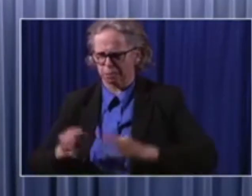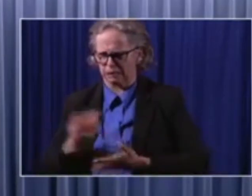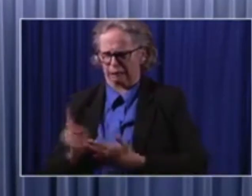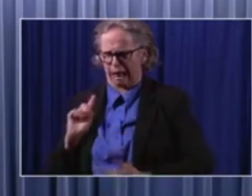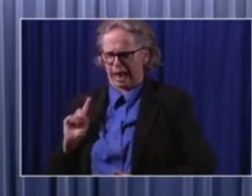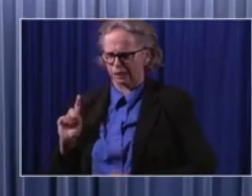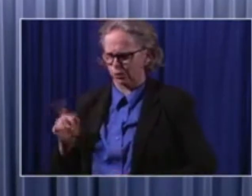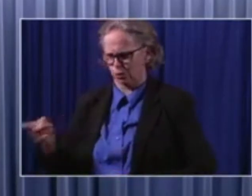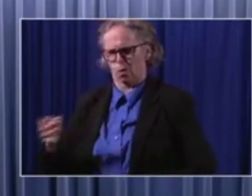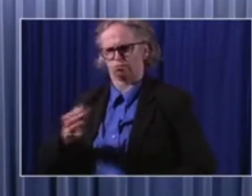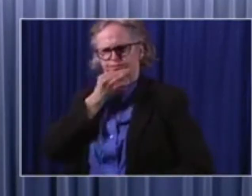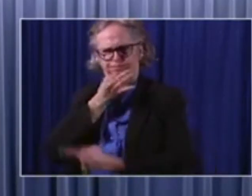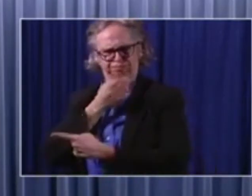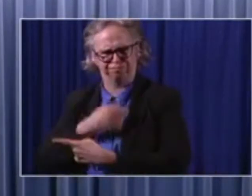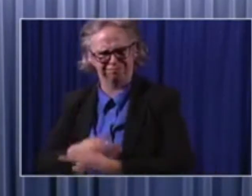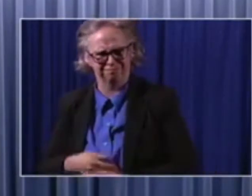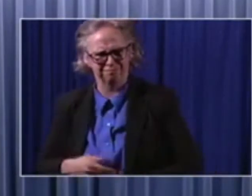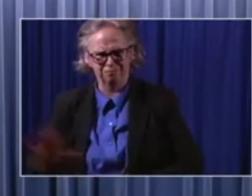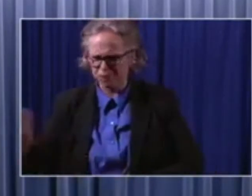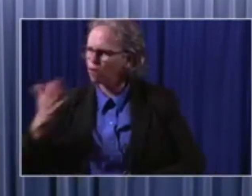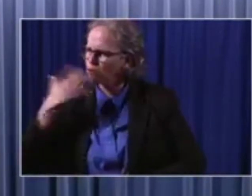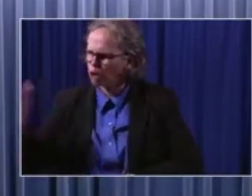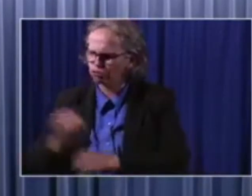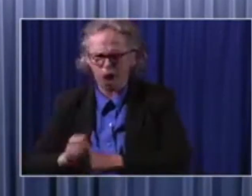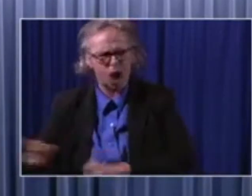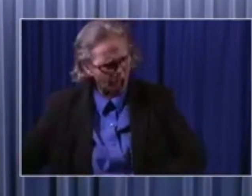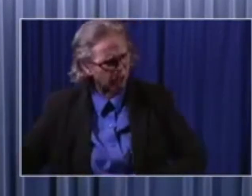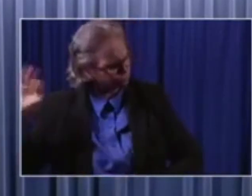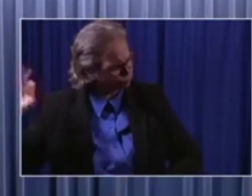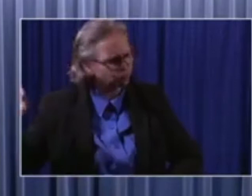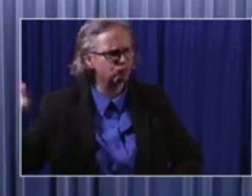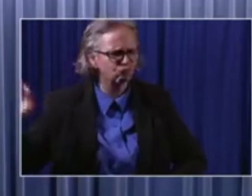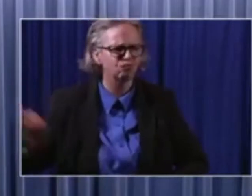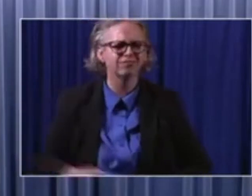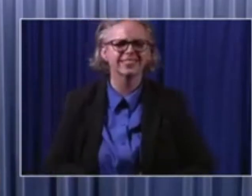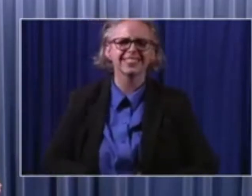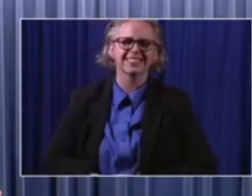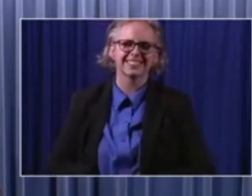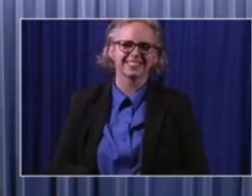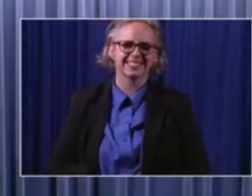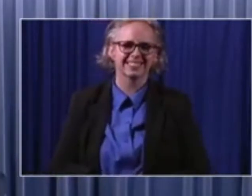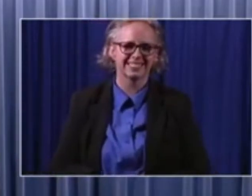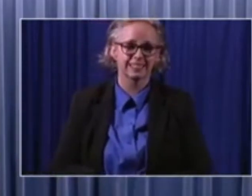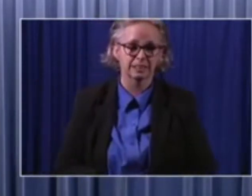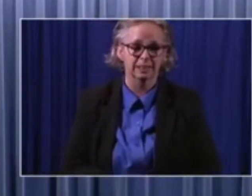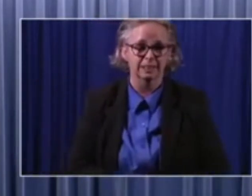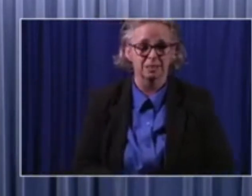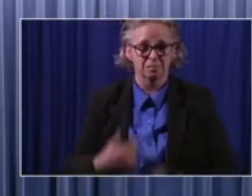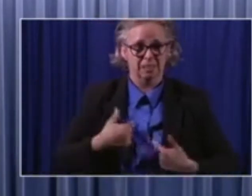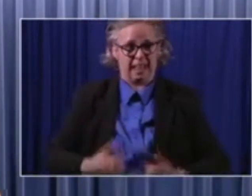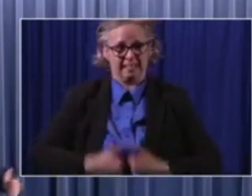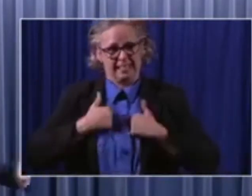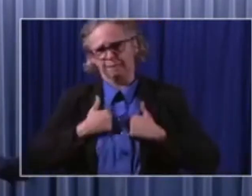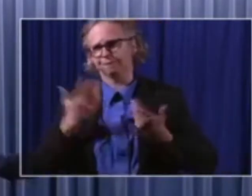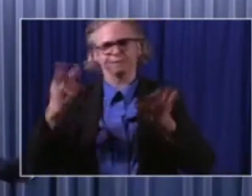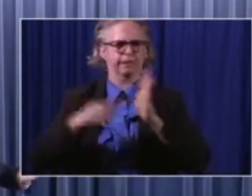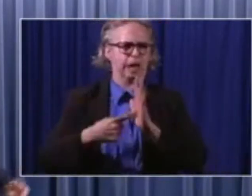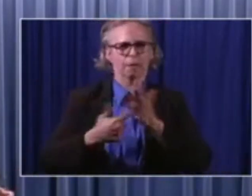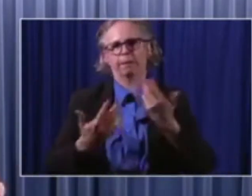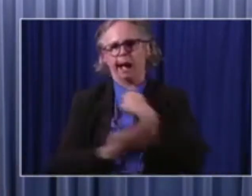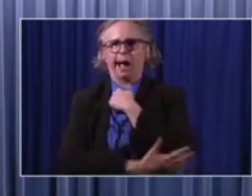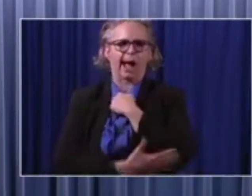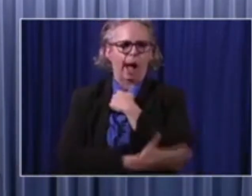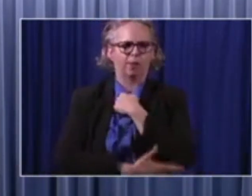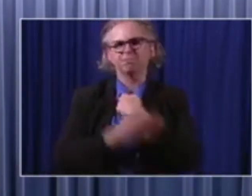wonderfully, sir. give the explanation. So I live in a county that is, let's say I